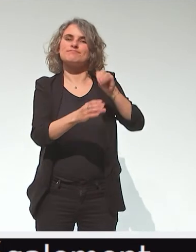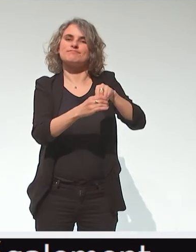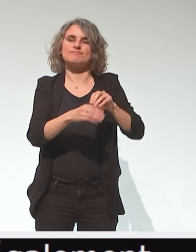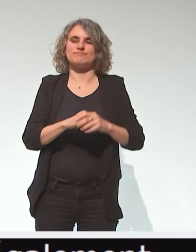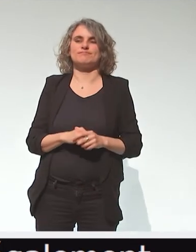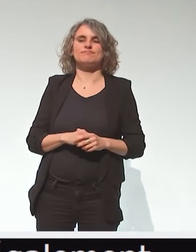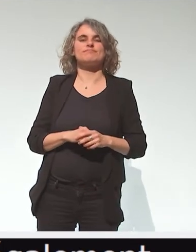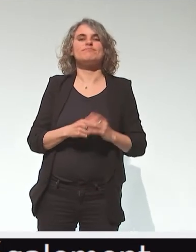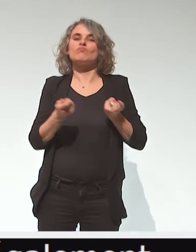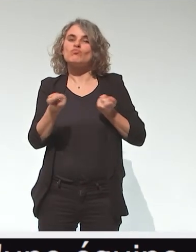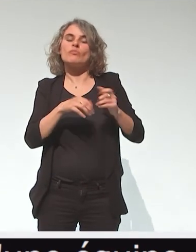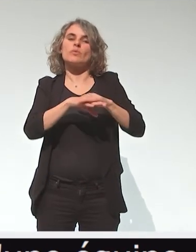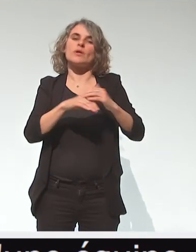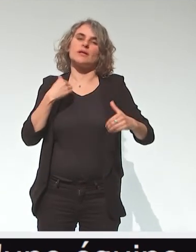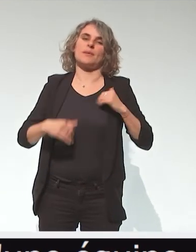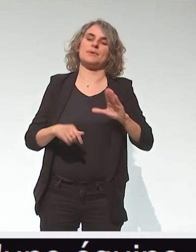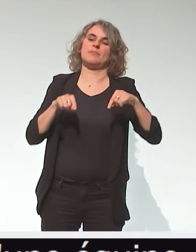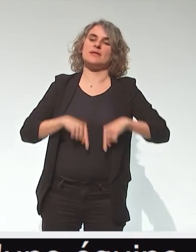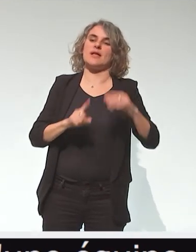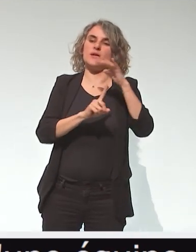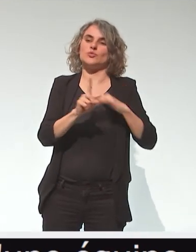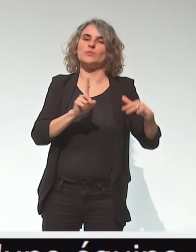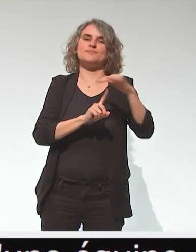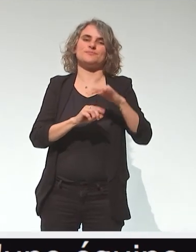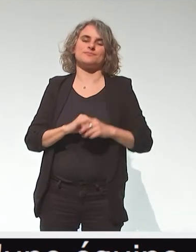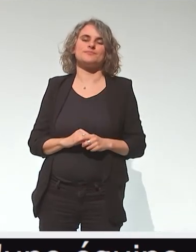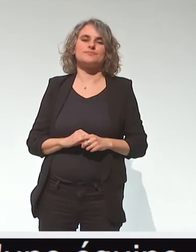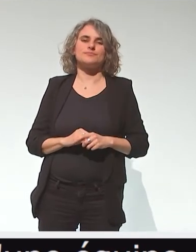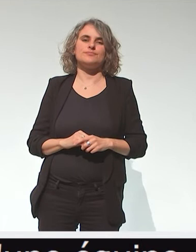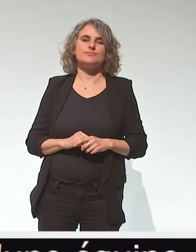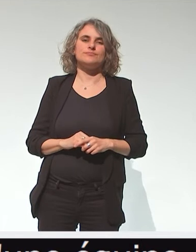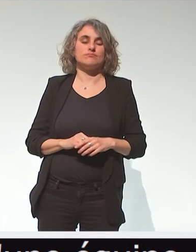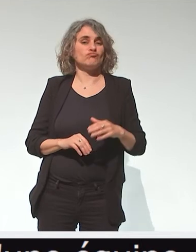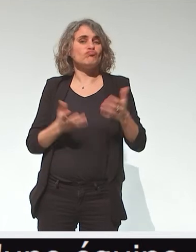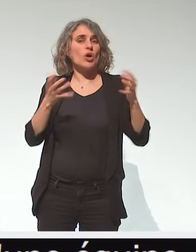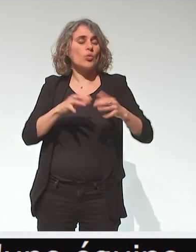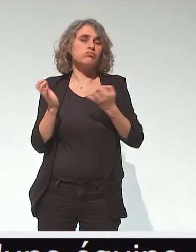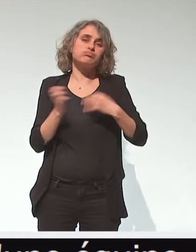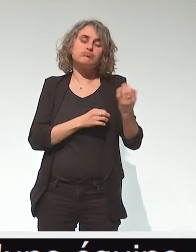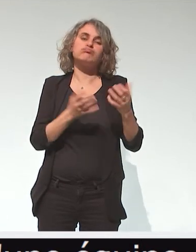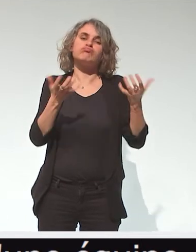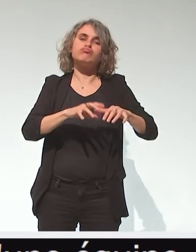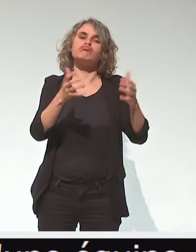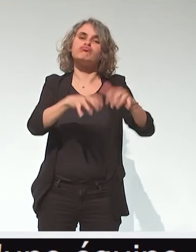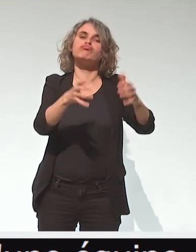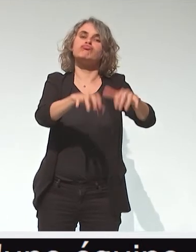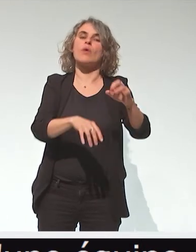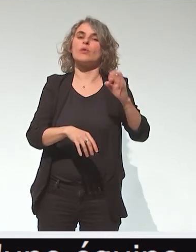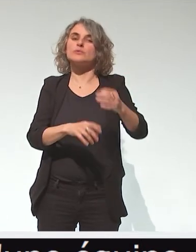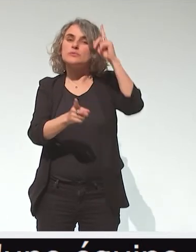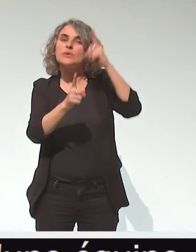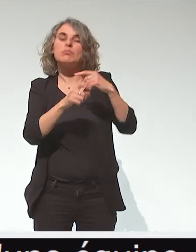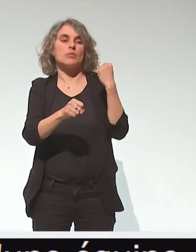for the social ministry's handicap policy. On a regular basis, we meet up